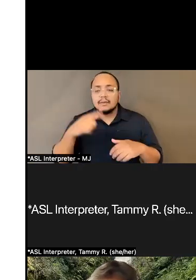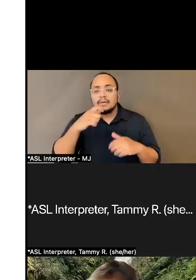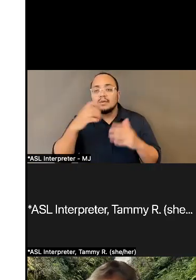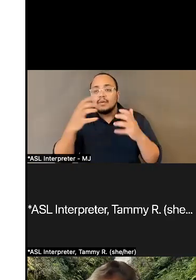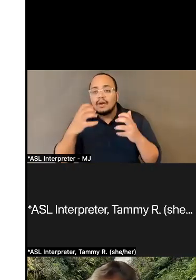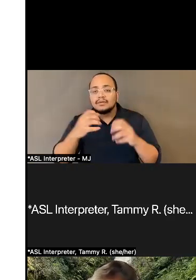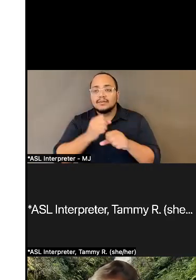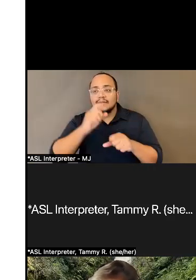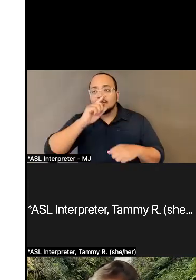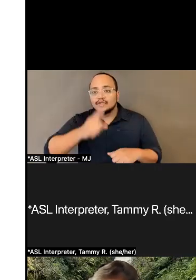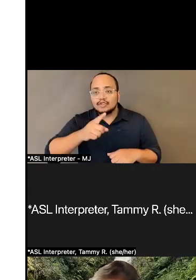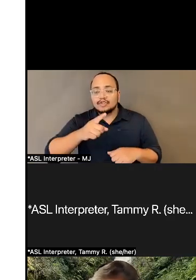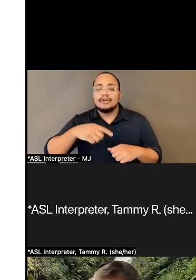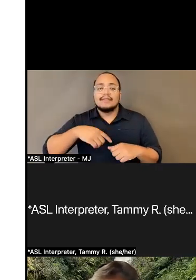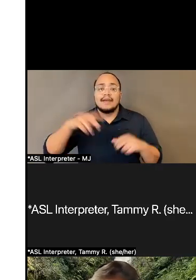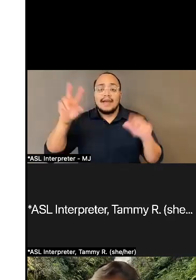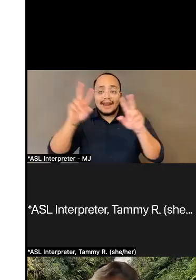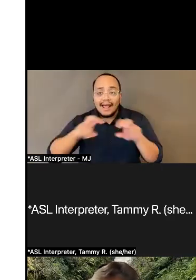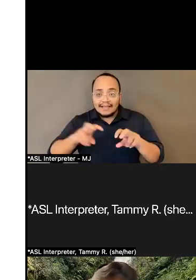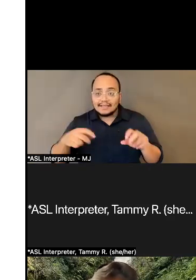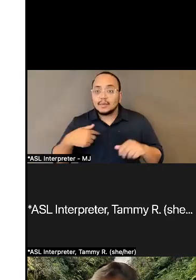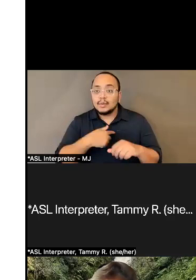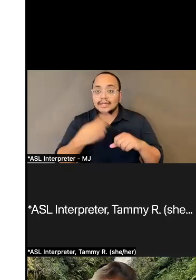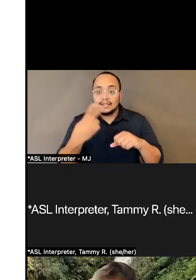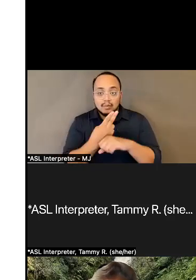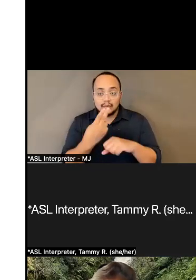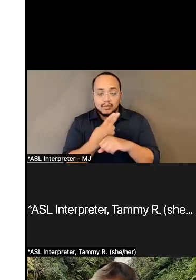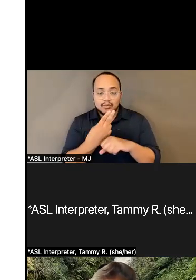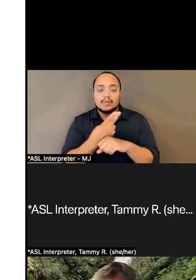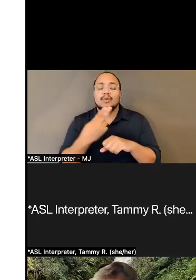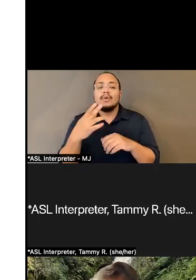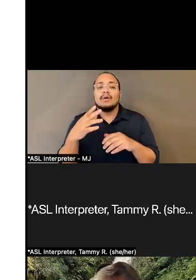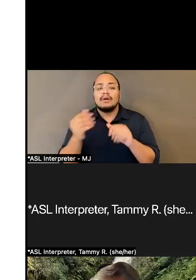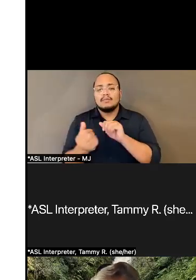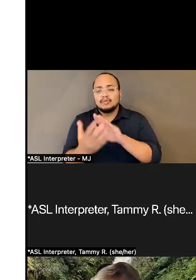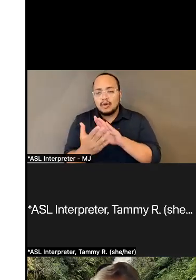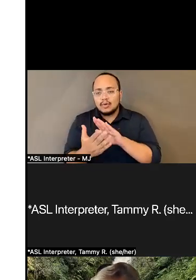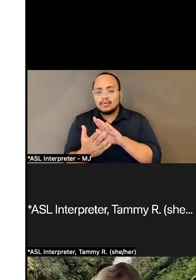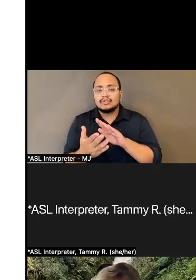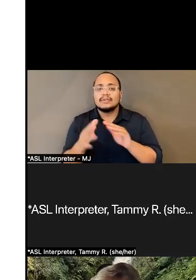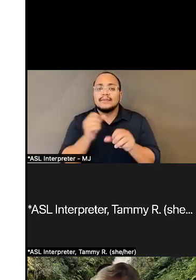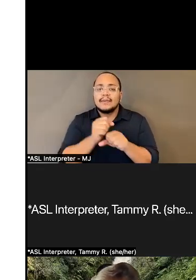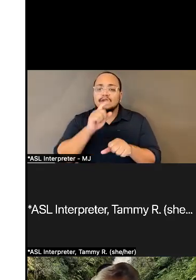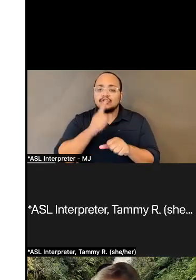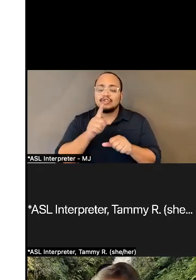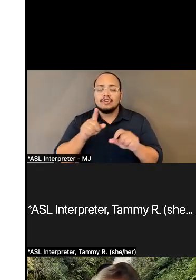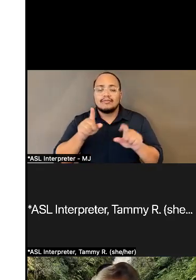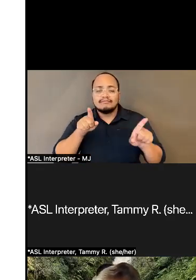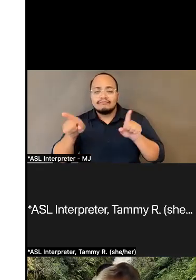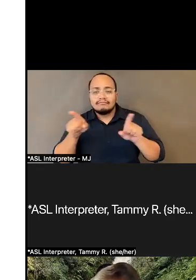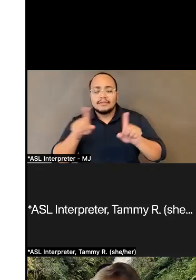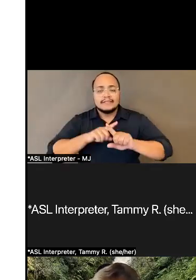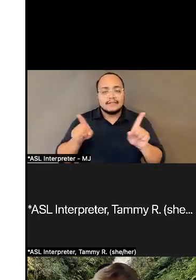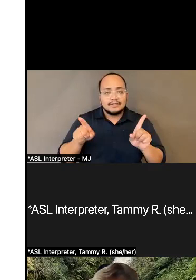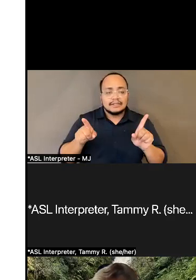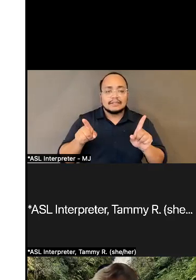to be sure that the analyses we used were done in a way to make sure that differences were